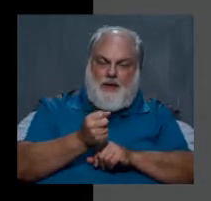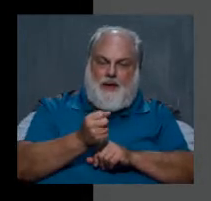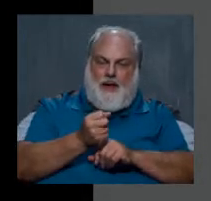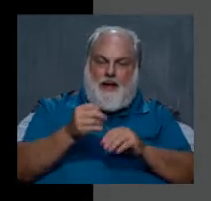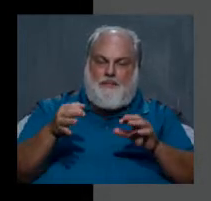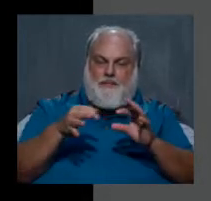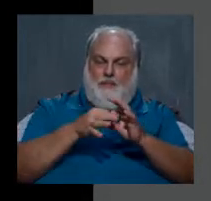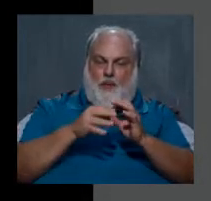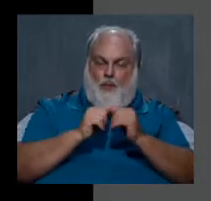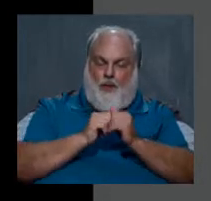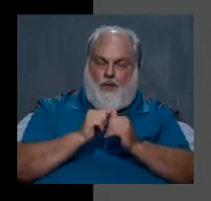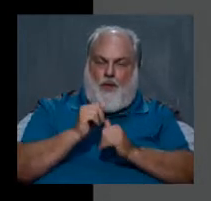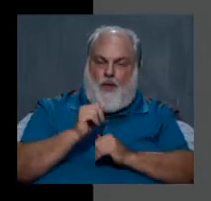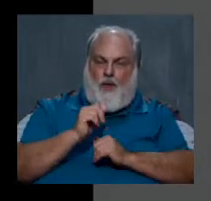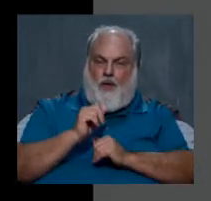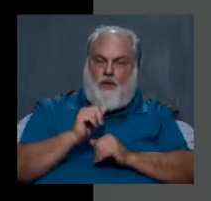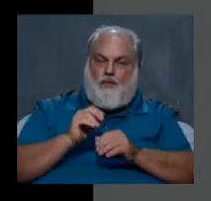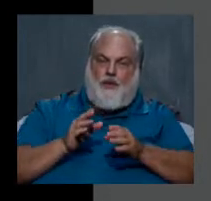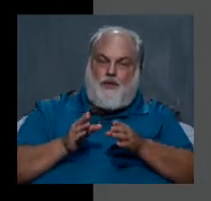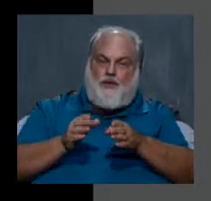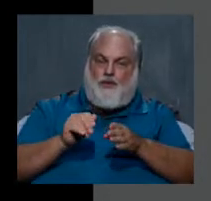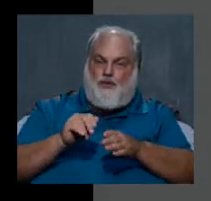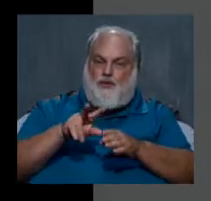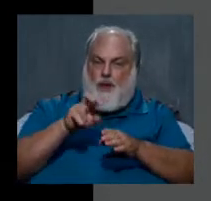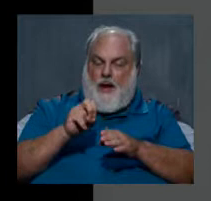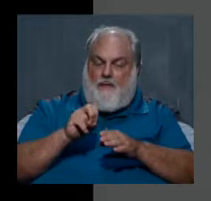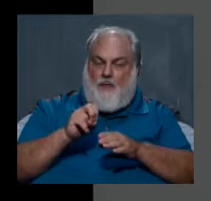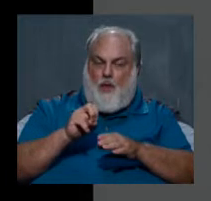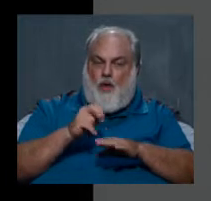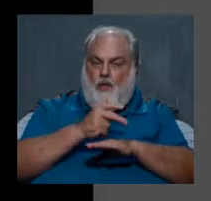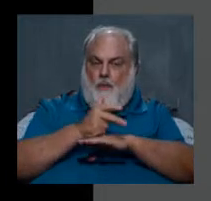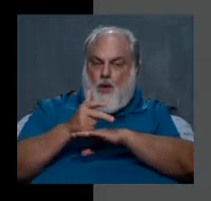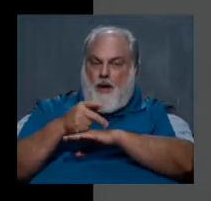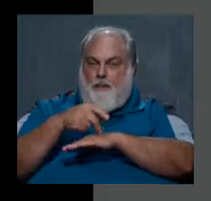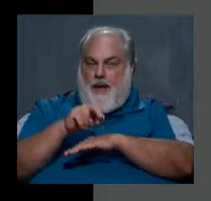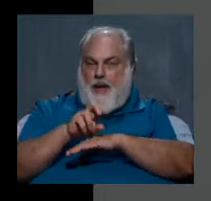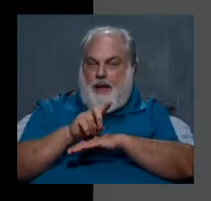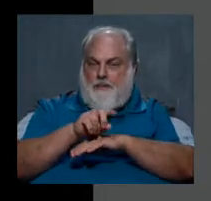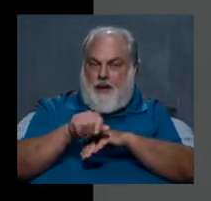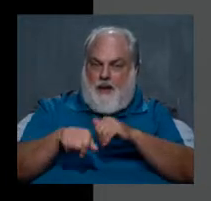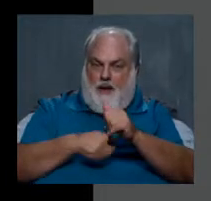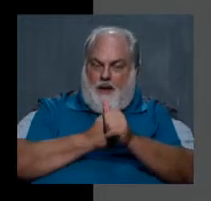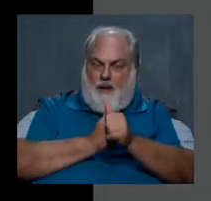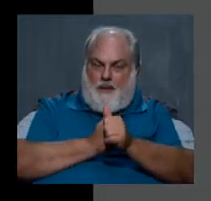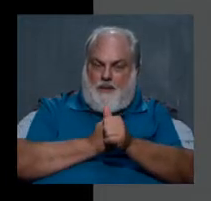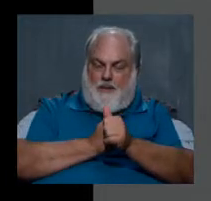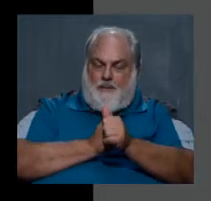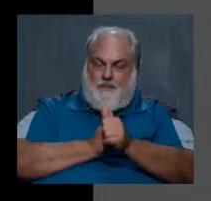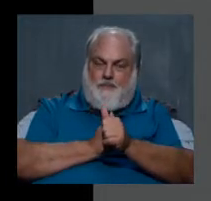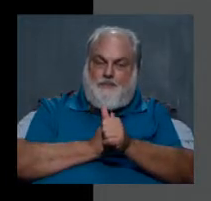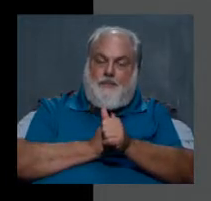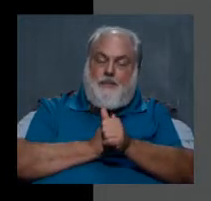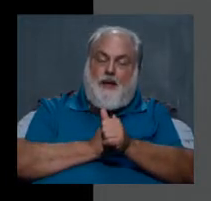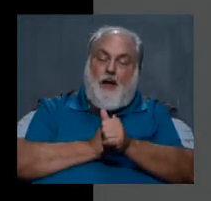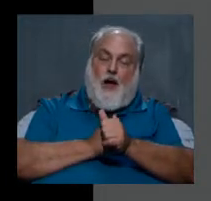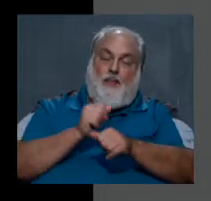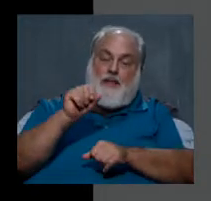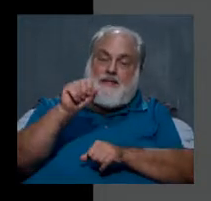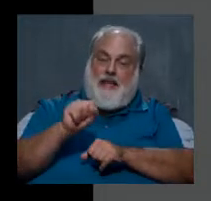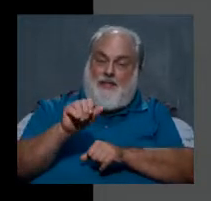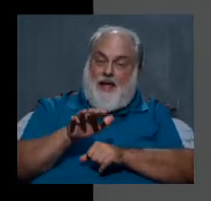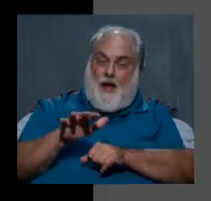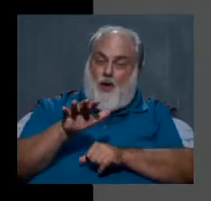drive extending from South Arch Street to the rear yard, nor the parking pad within the rear yard. Adjacent to the drive along the southern perimeter,